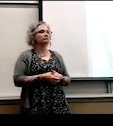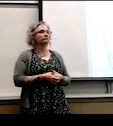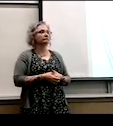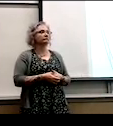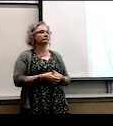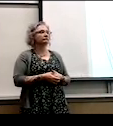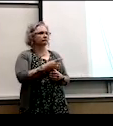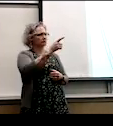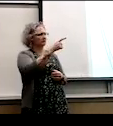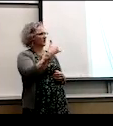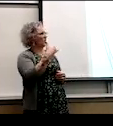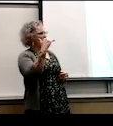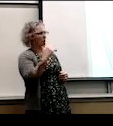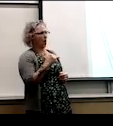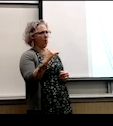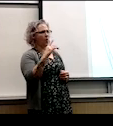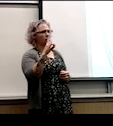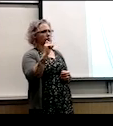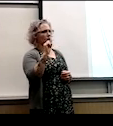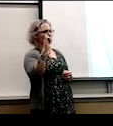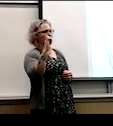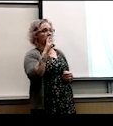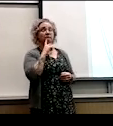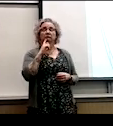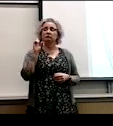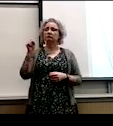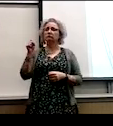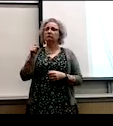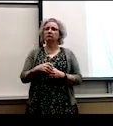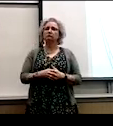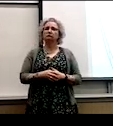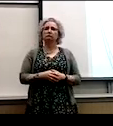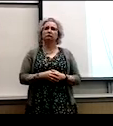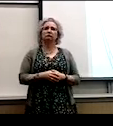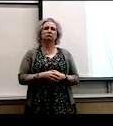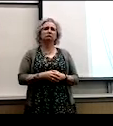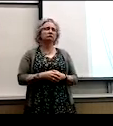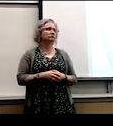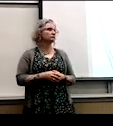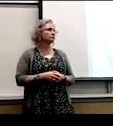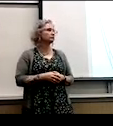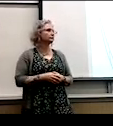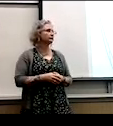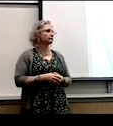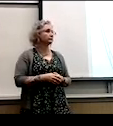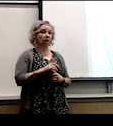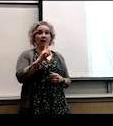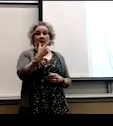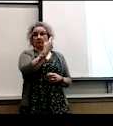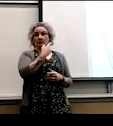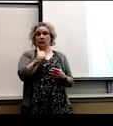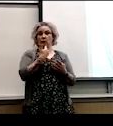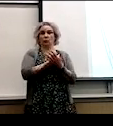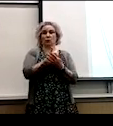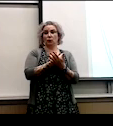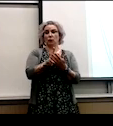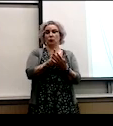That's a low dose. Yeah, so, but this was something new that I didn't know because I